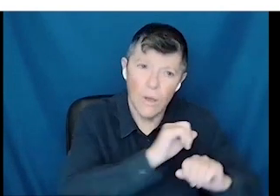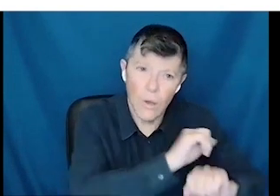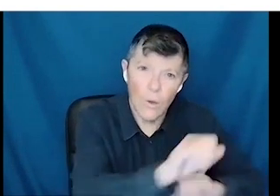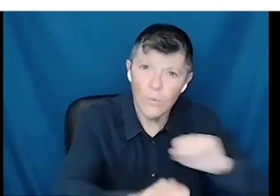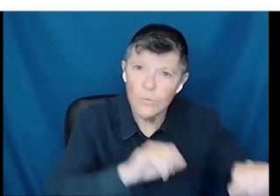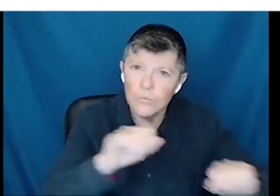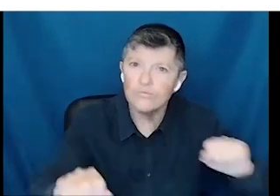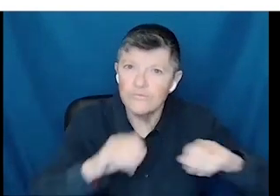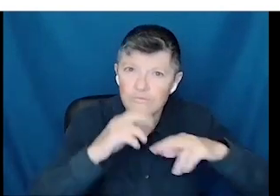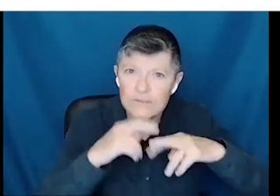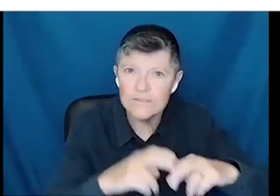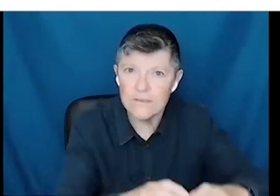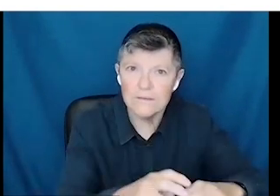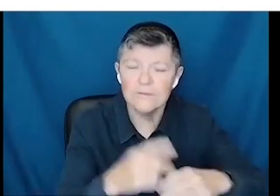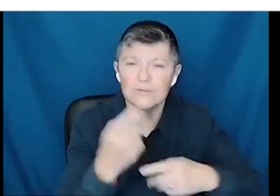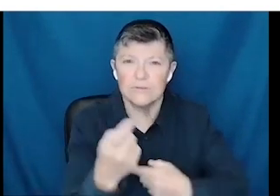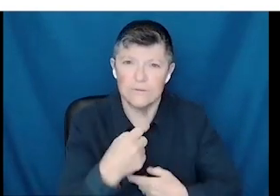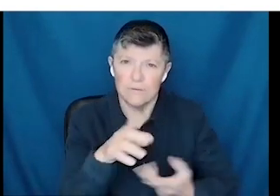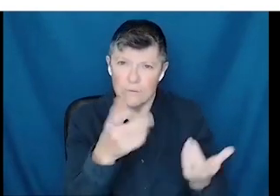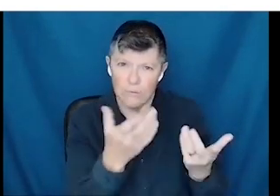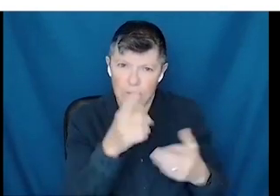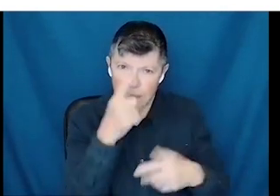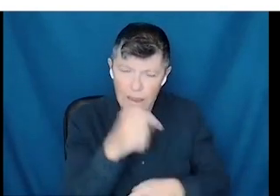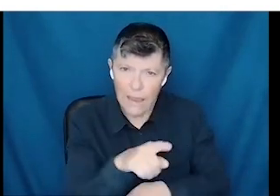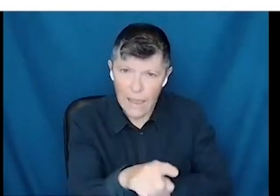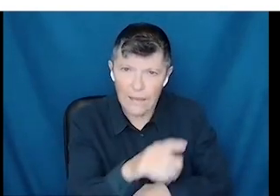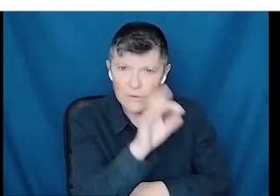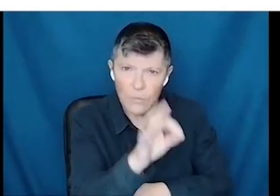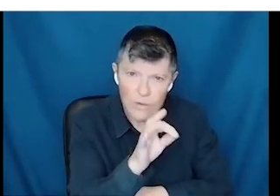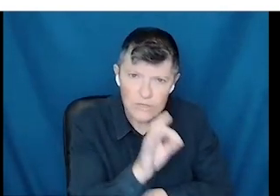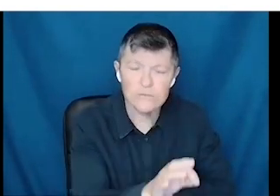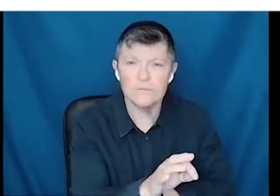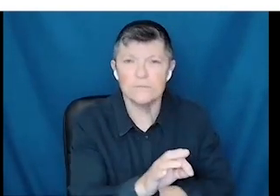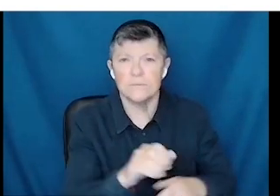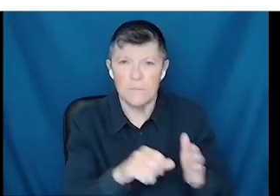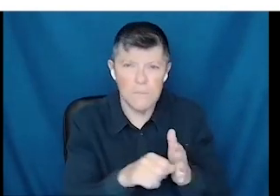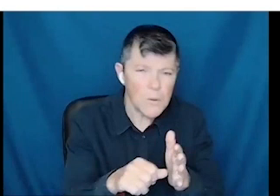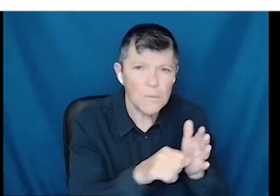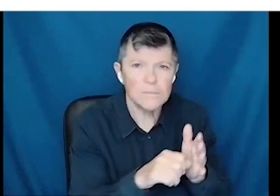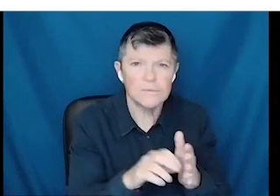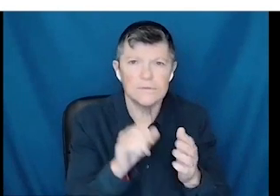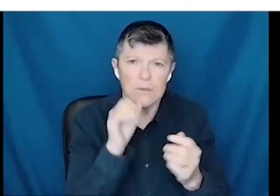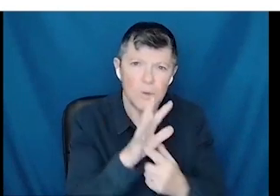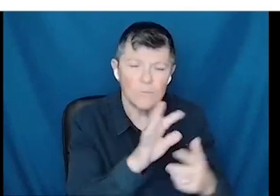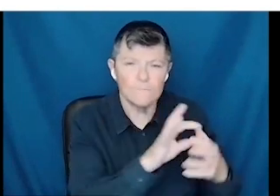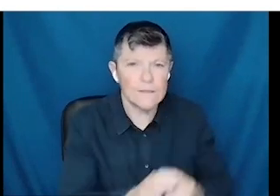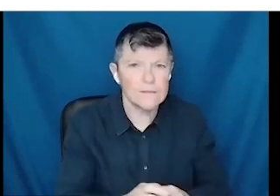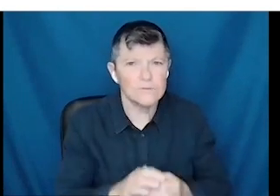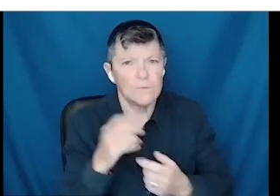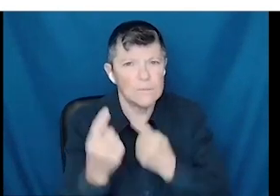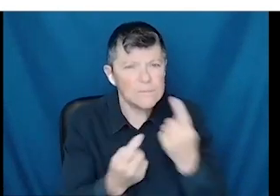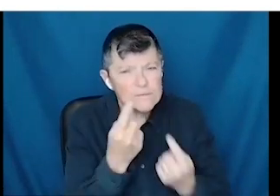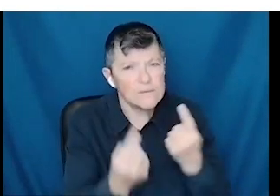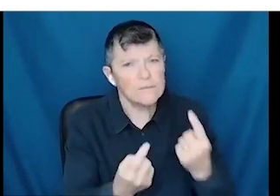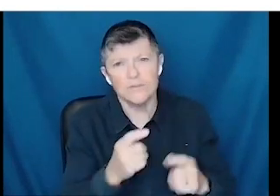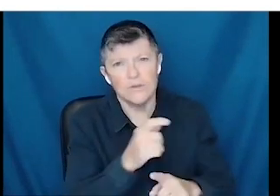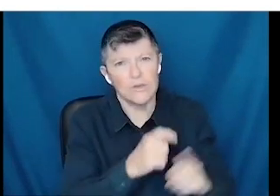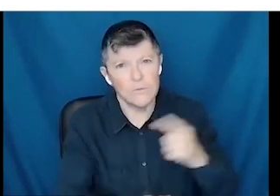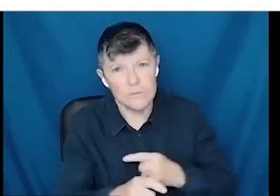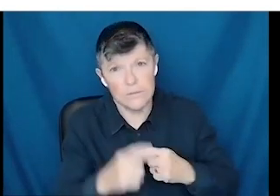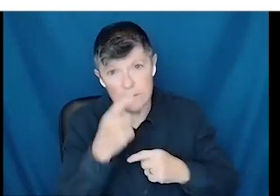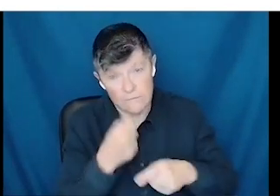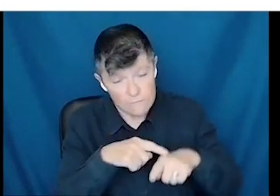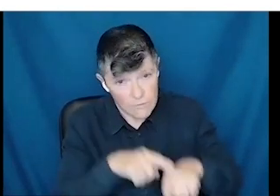said before, and problems that are important to them and their communities. This, we believe, can be done by strengthening